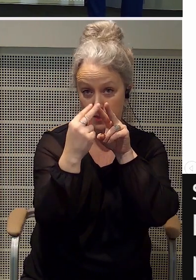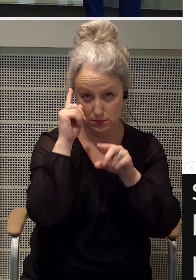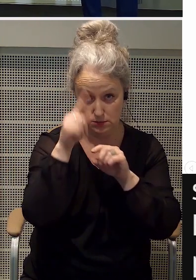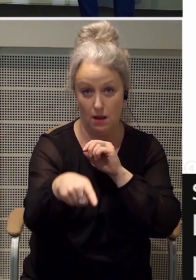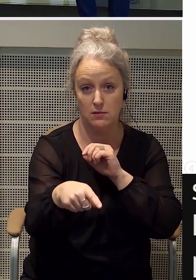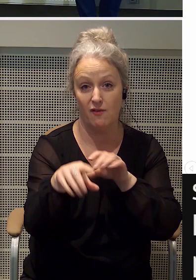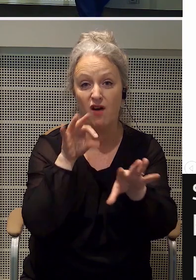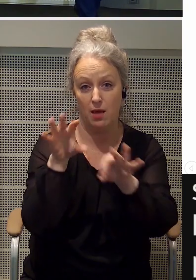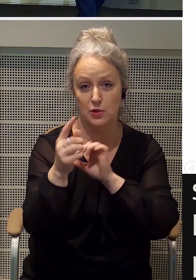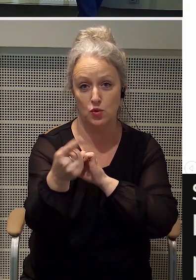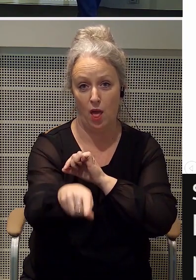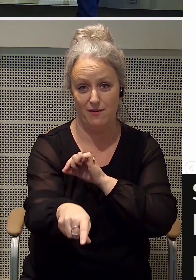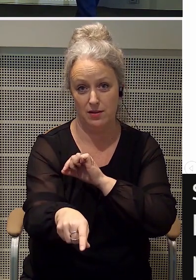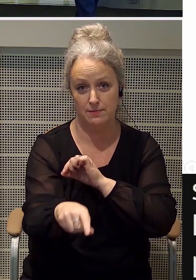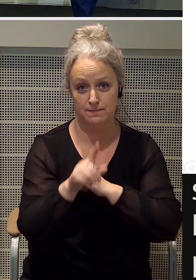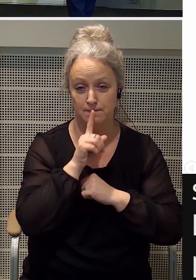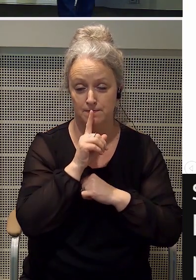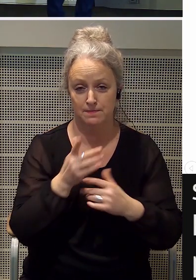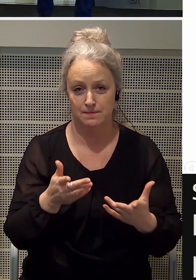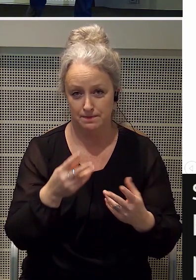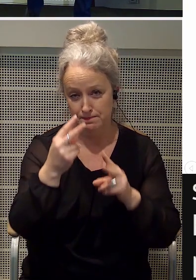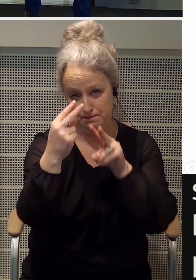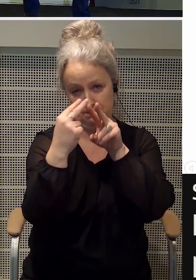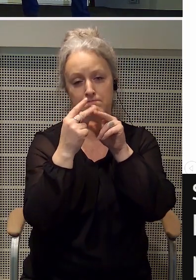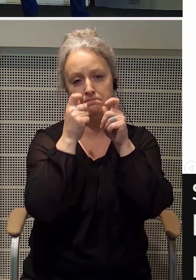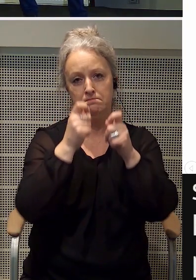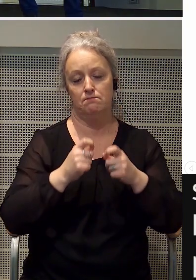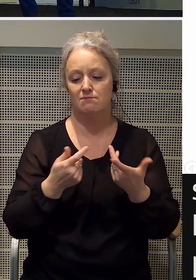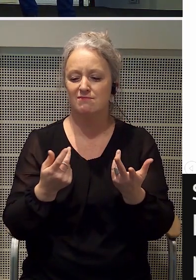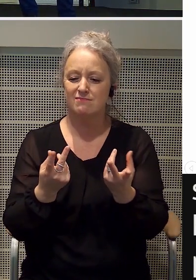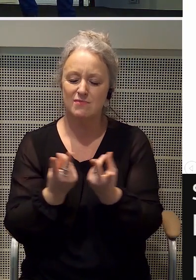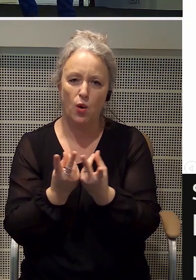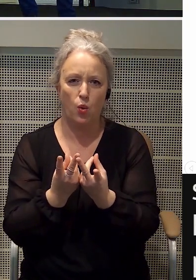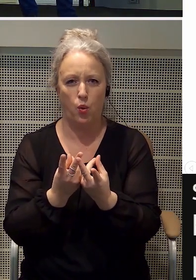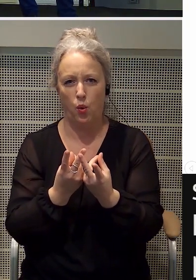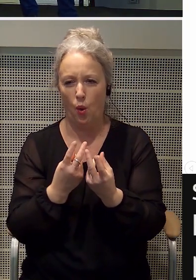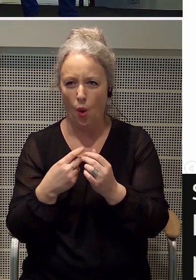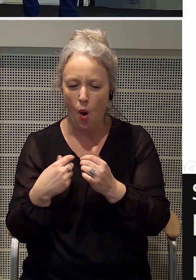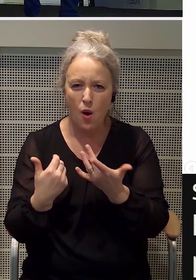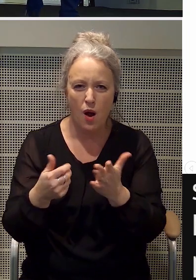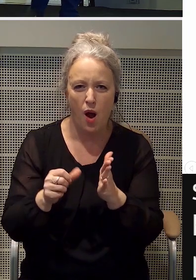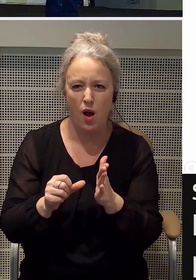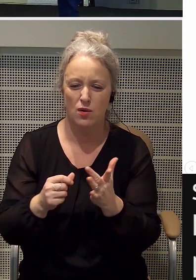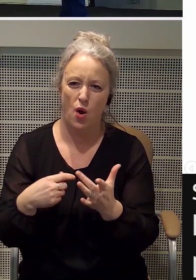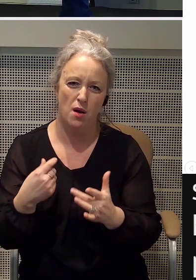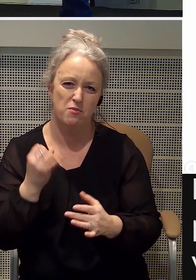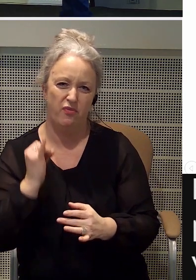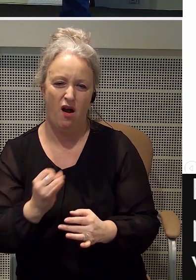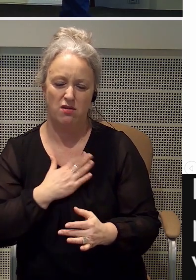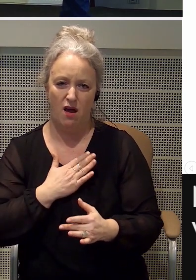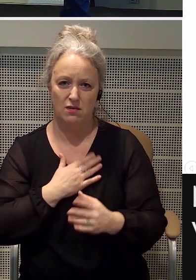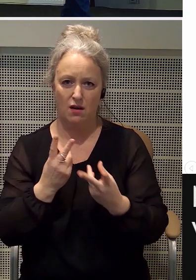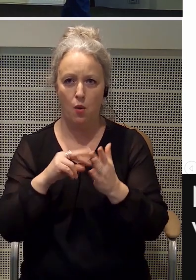see from their eyes that, you know, it's the election year, we'll see. So I